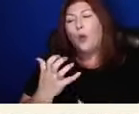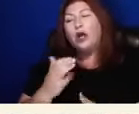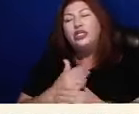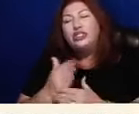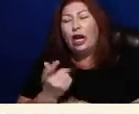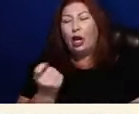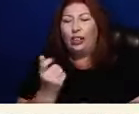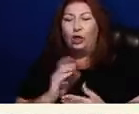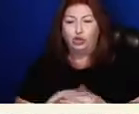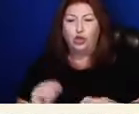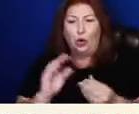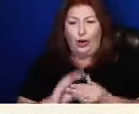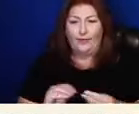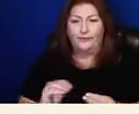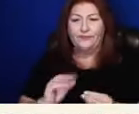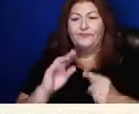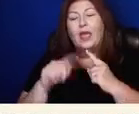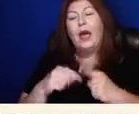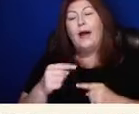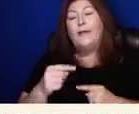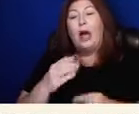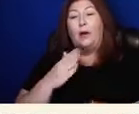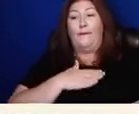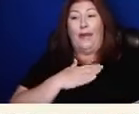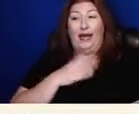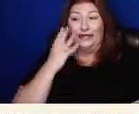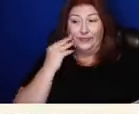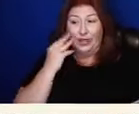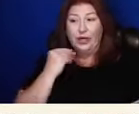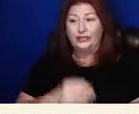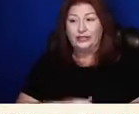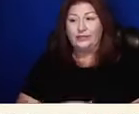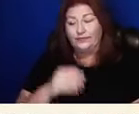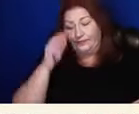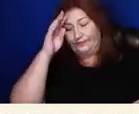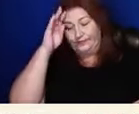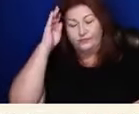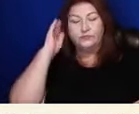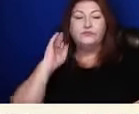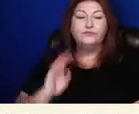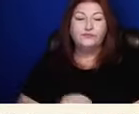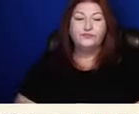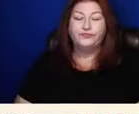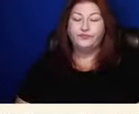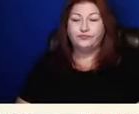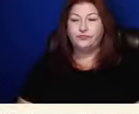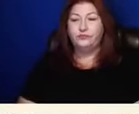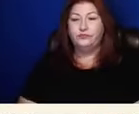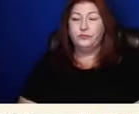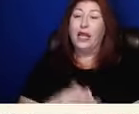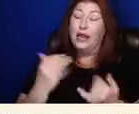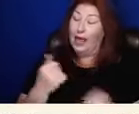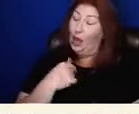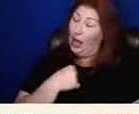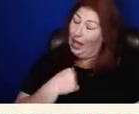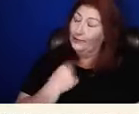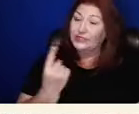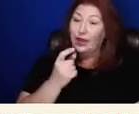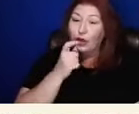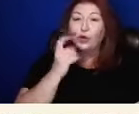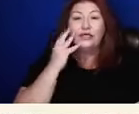story about my experience with shame. And now I am somebody who